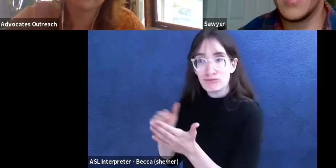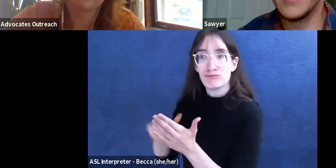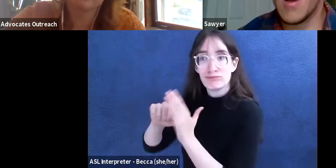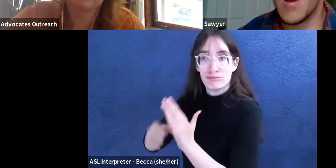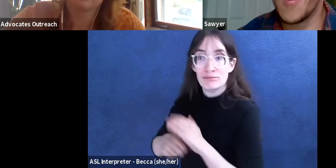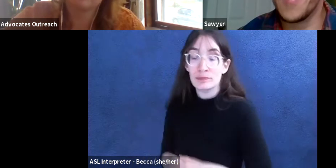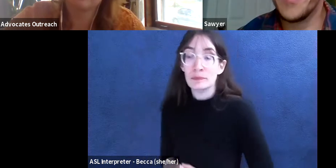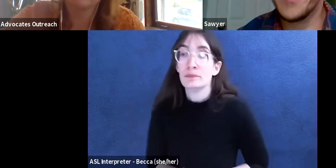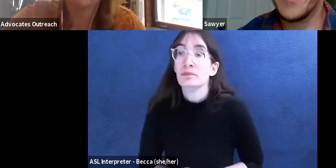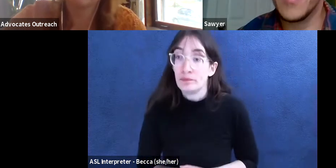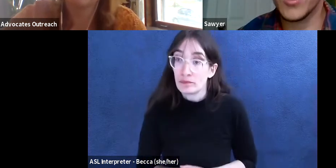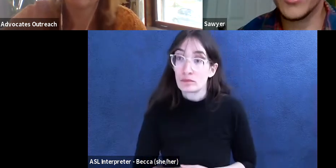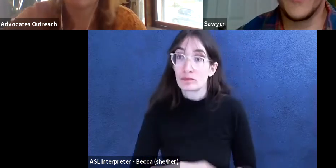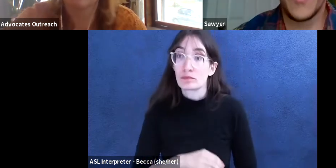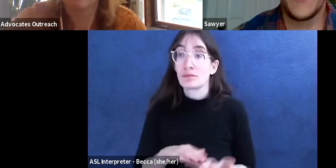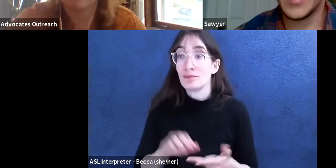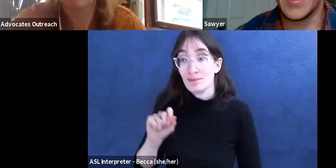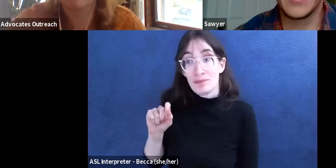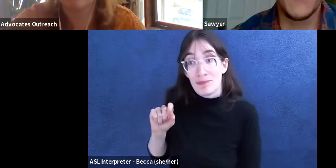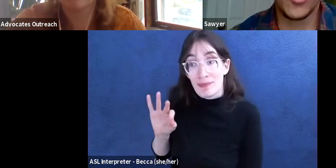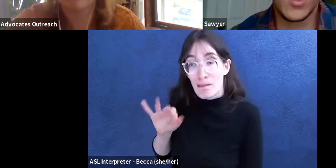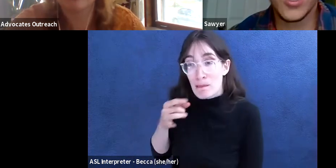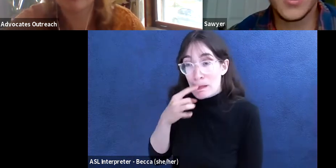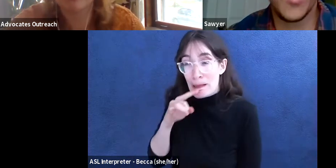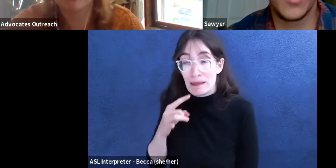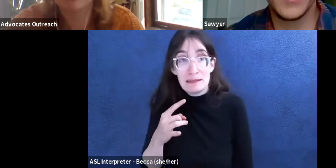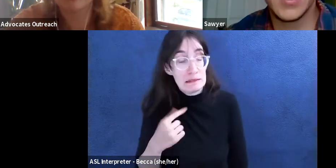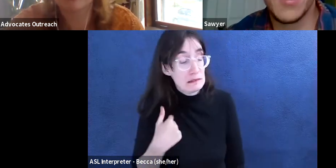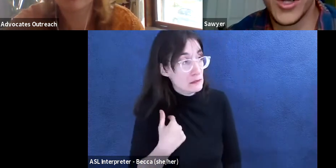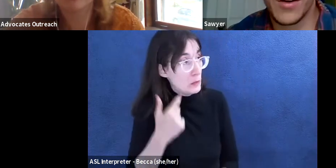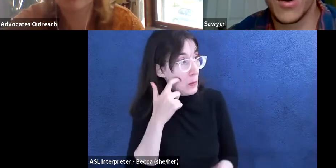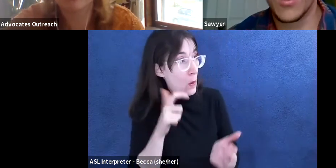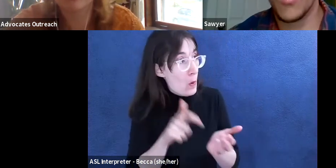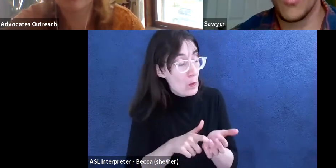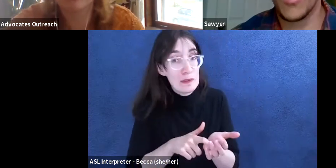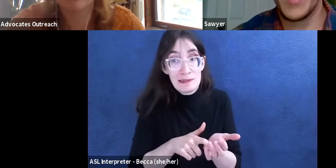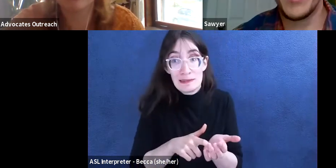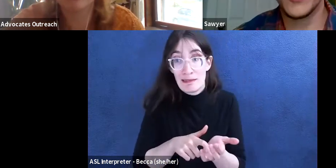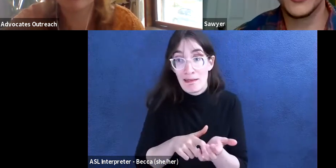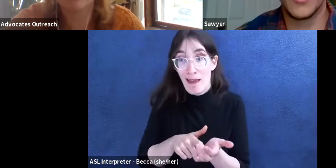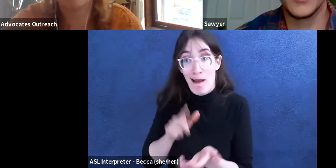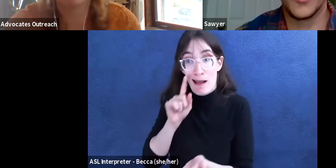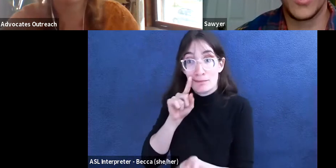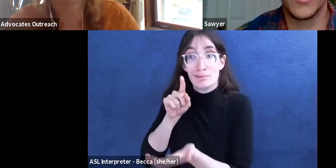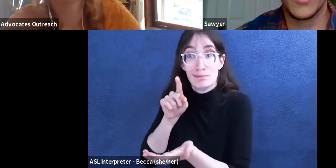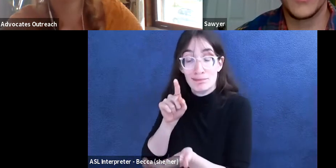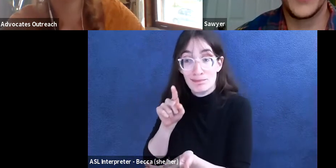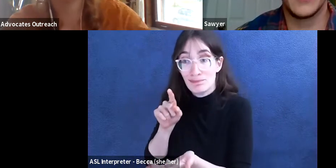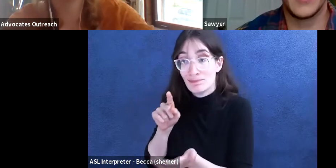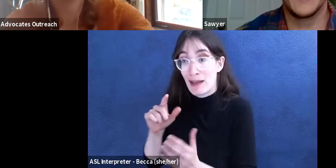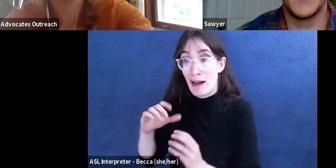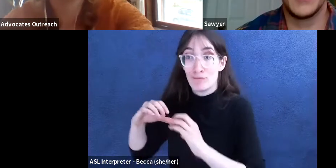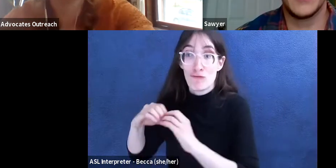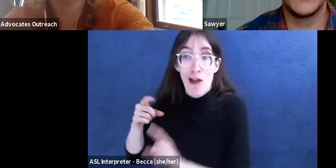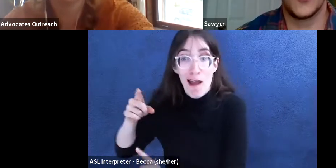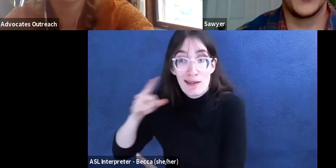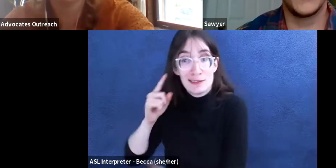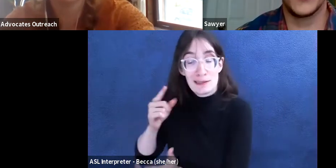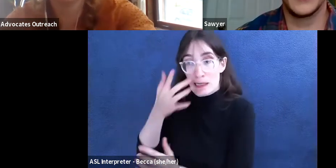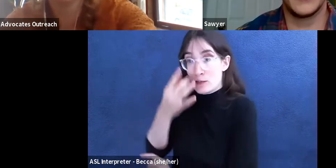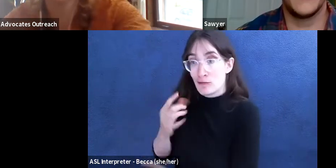them know that you will love them no matter what. It's very easy for parents to assume